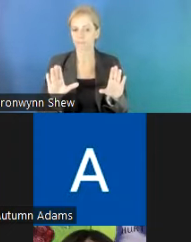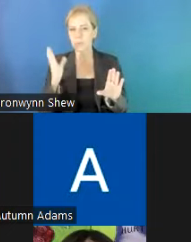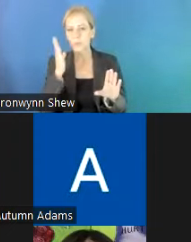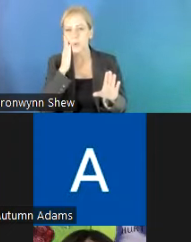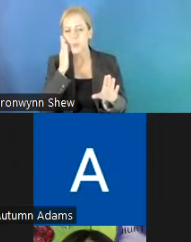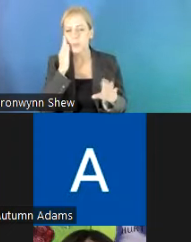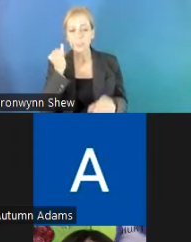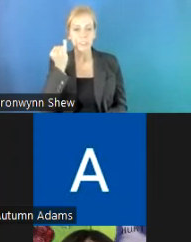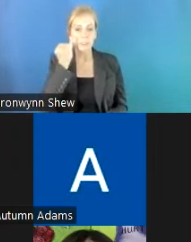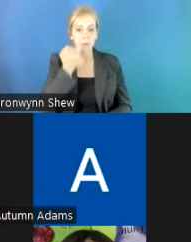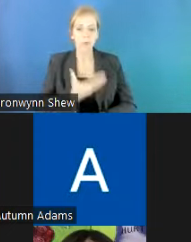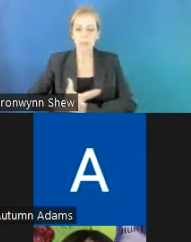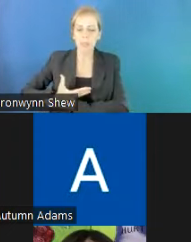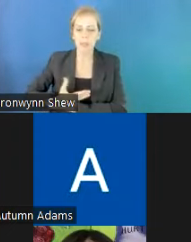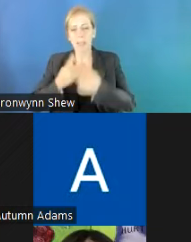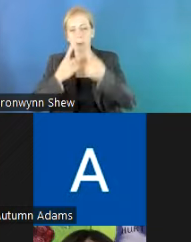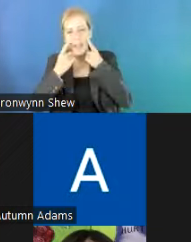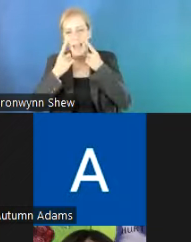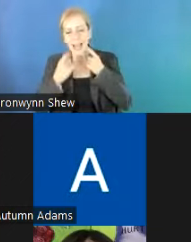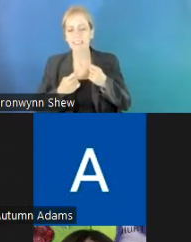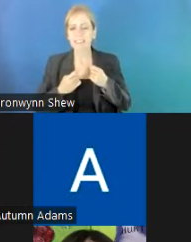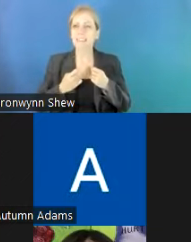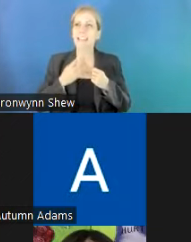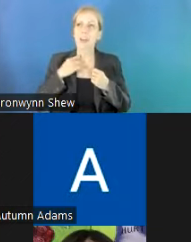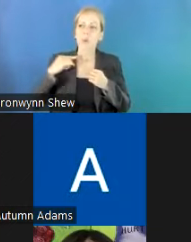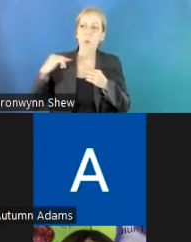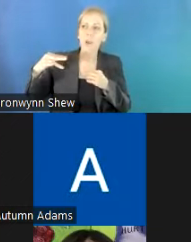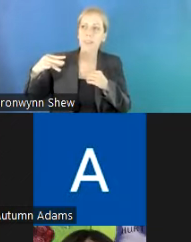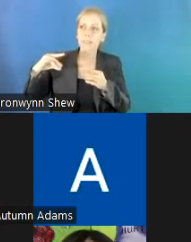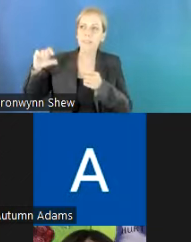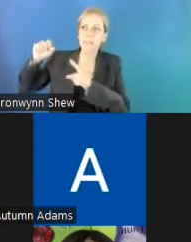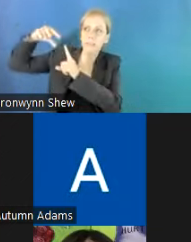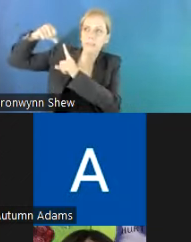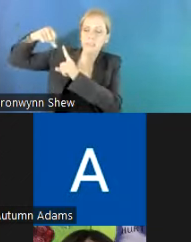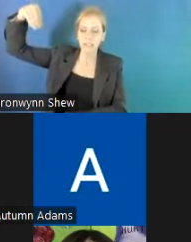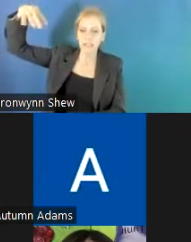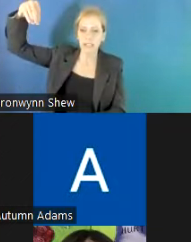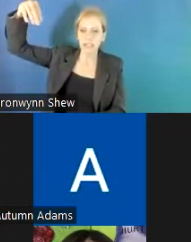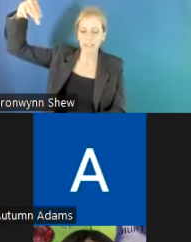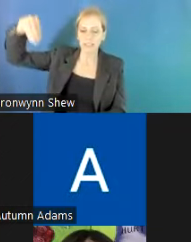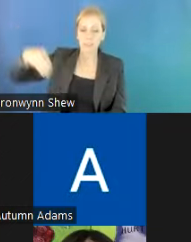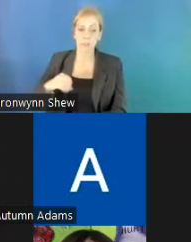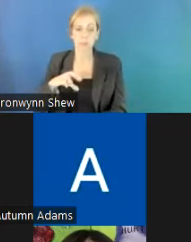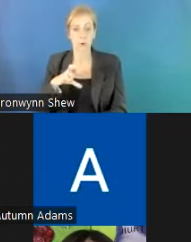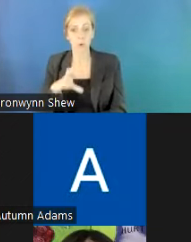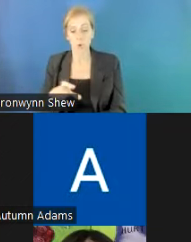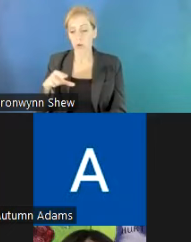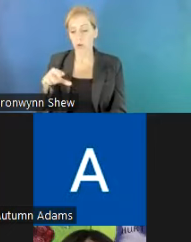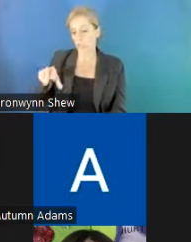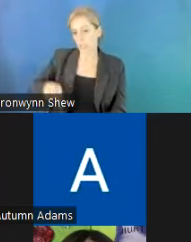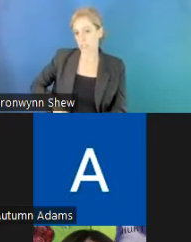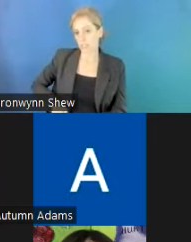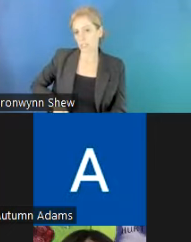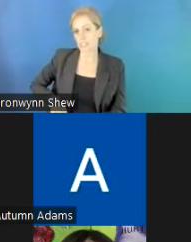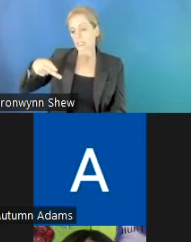the bed shaker is sort of like a pager, you know, having something that vibrates to warn that somebody is crying or somebody's